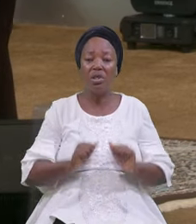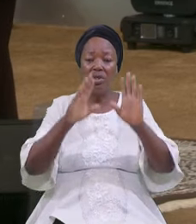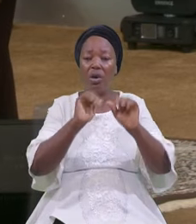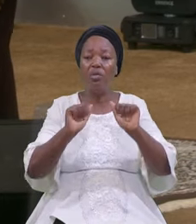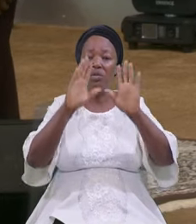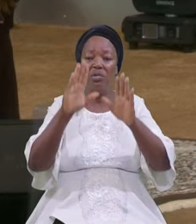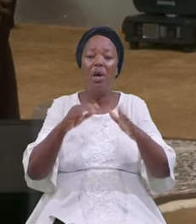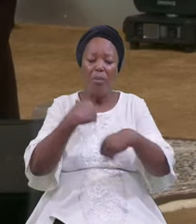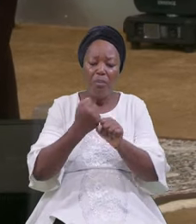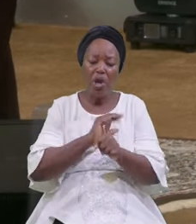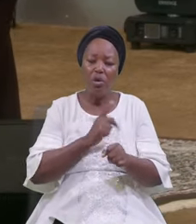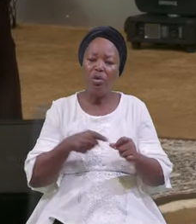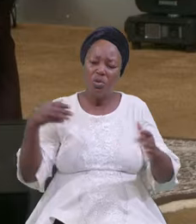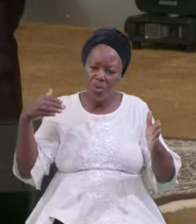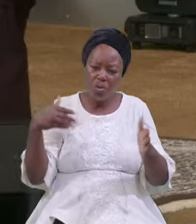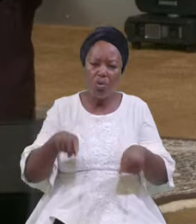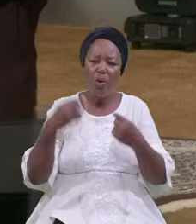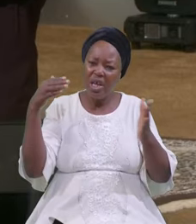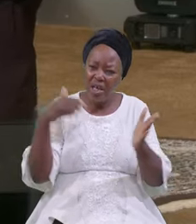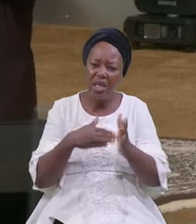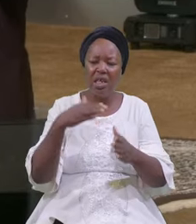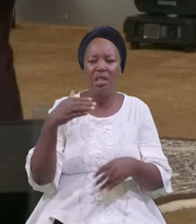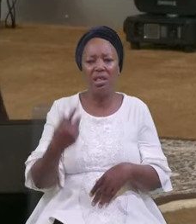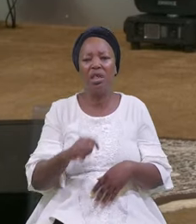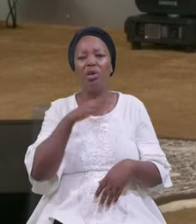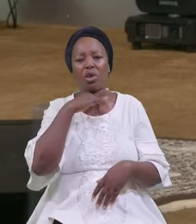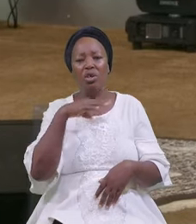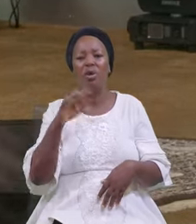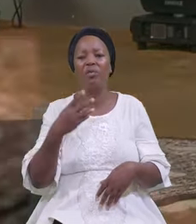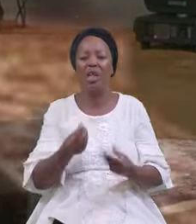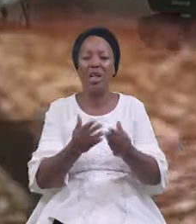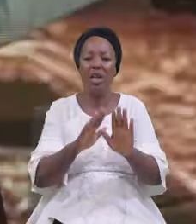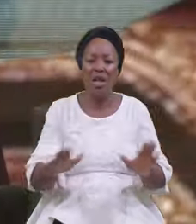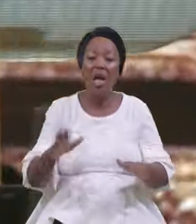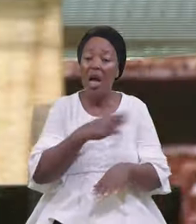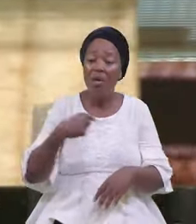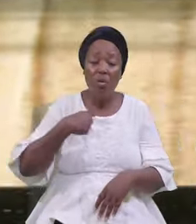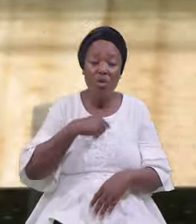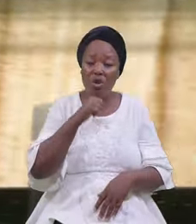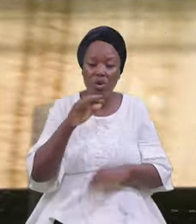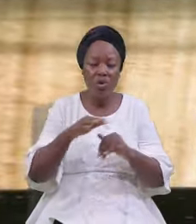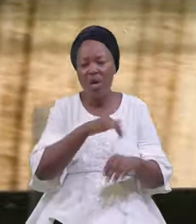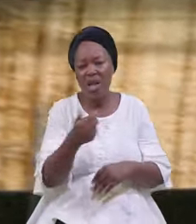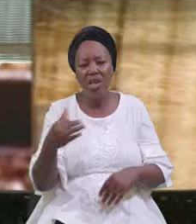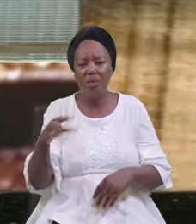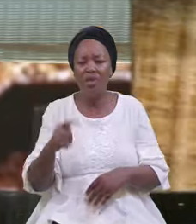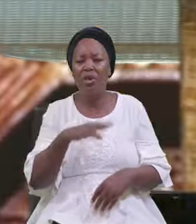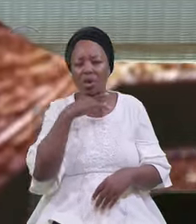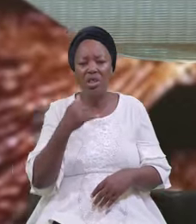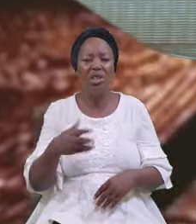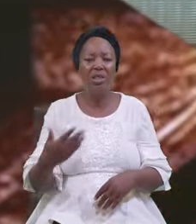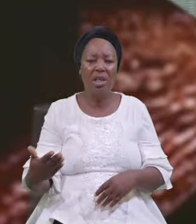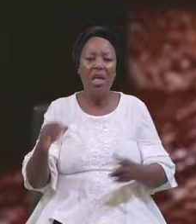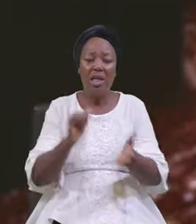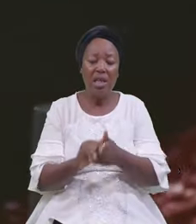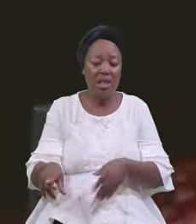be opposed to the corruption in the land. And we will not do any of the corrupting things that they